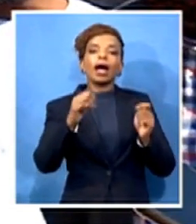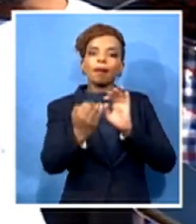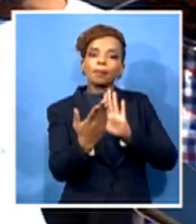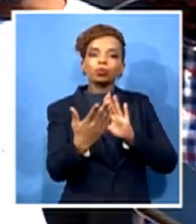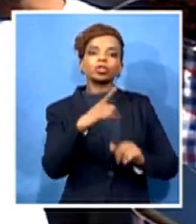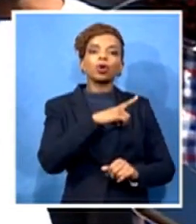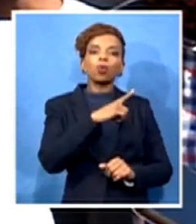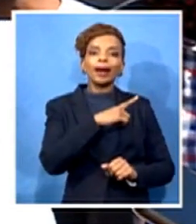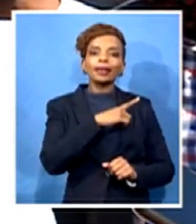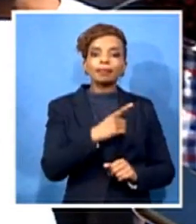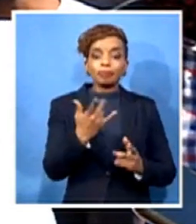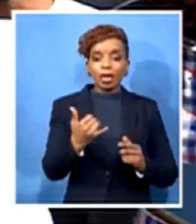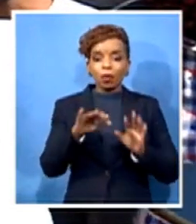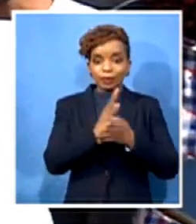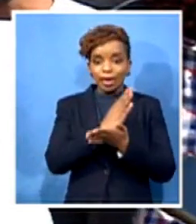a traditional